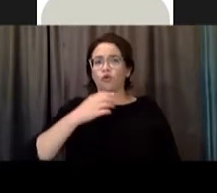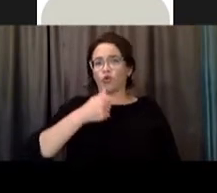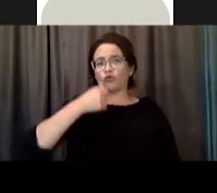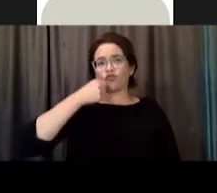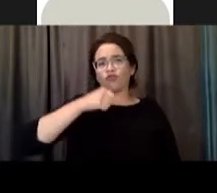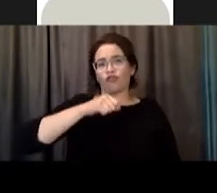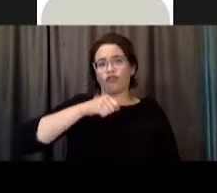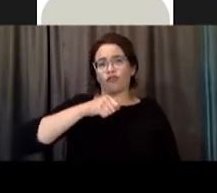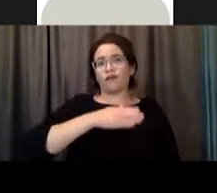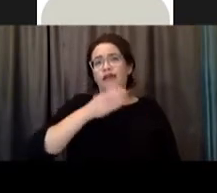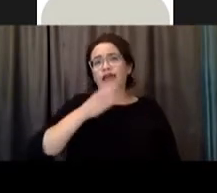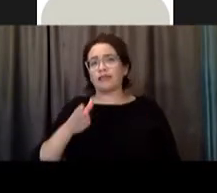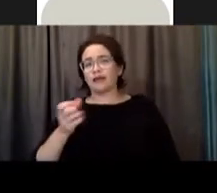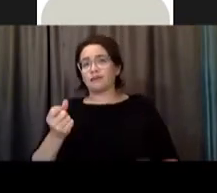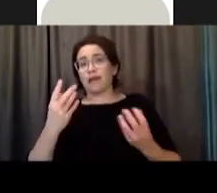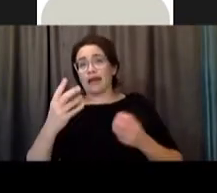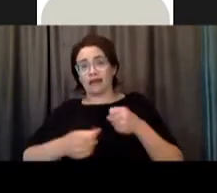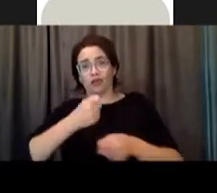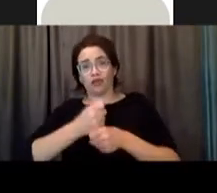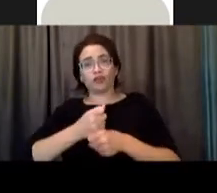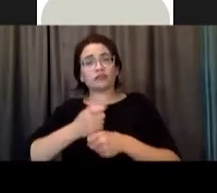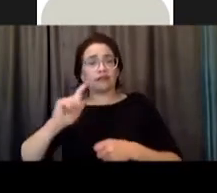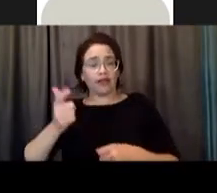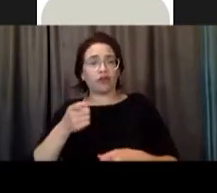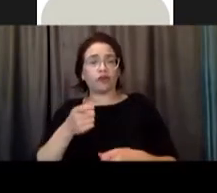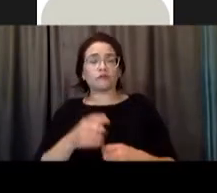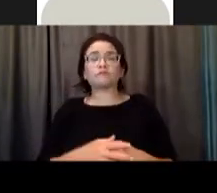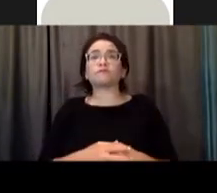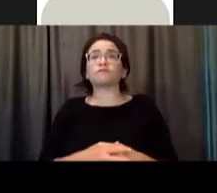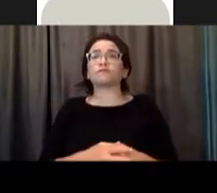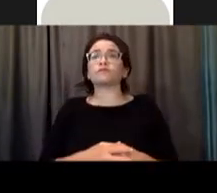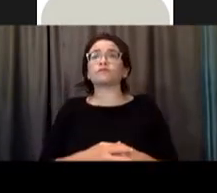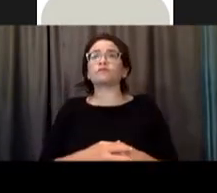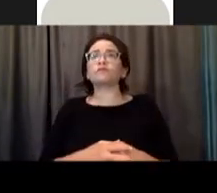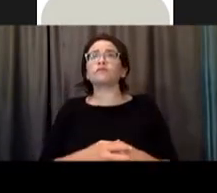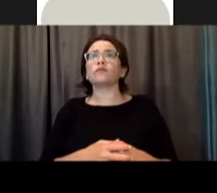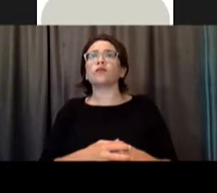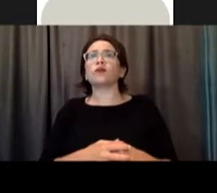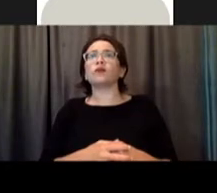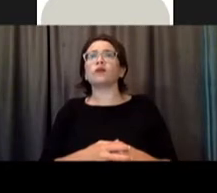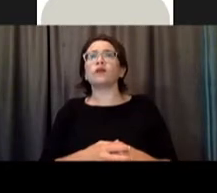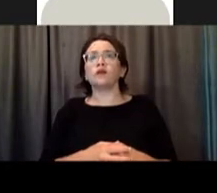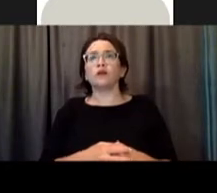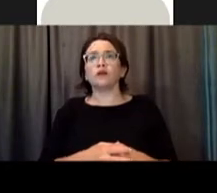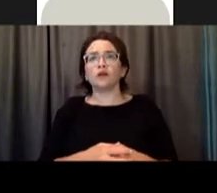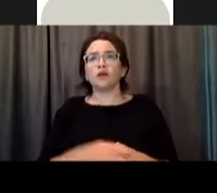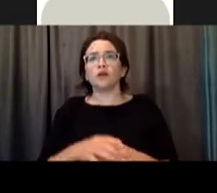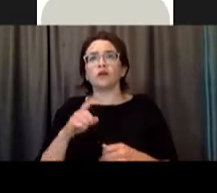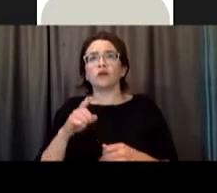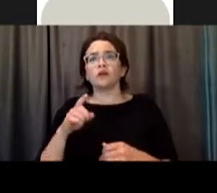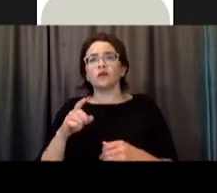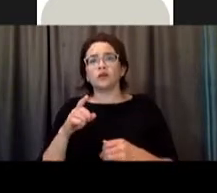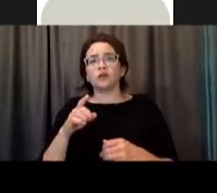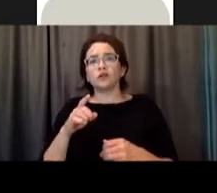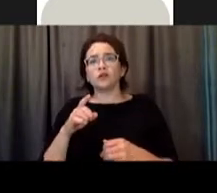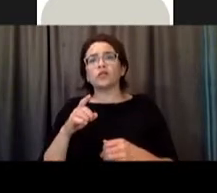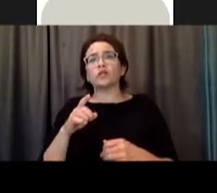later, she was born in a village that was 14 kilometers from the city of Poltava, called Chorno-Hlazivka.